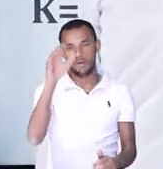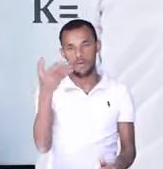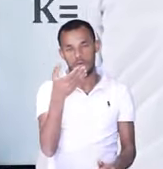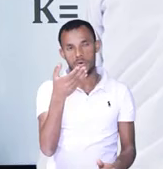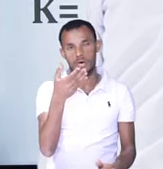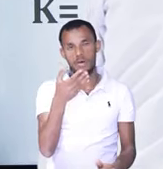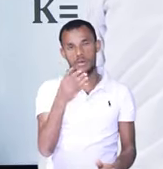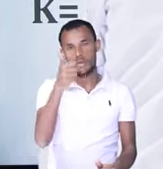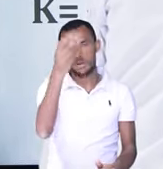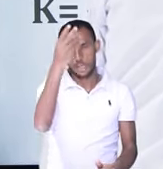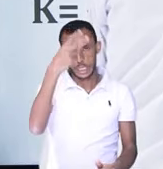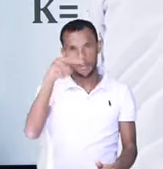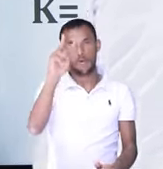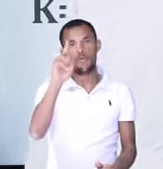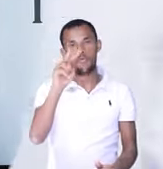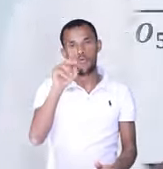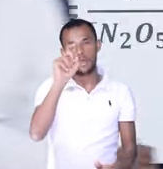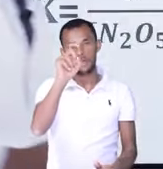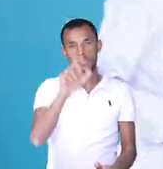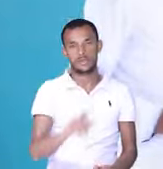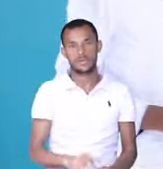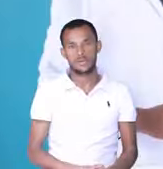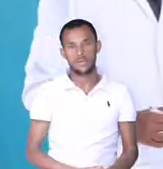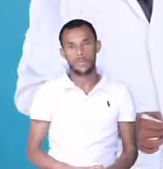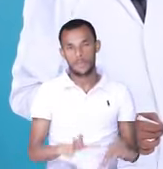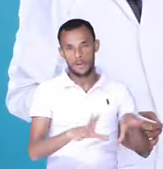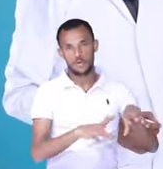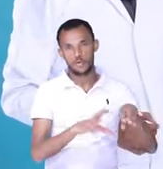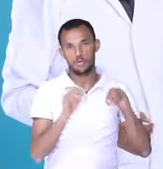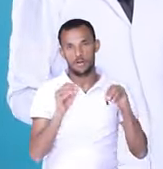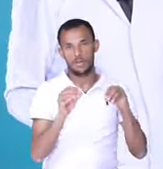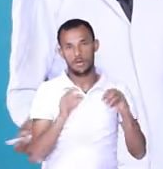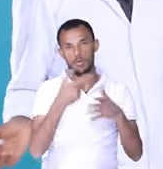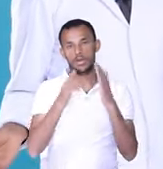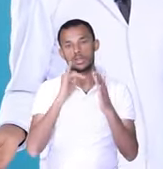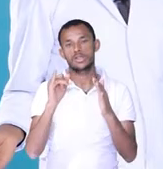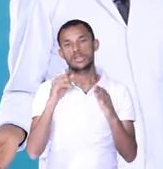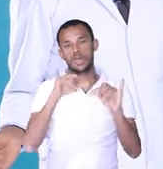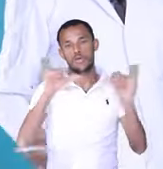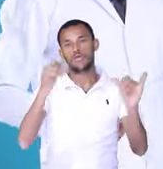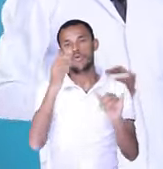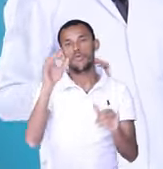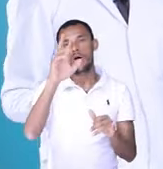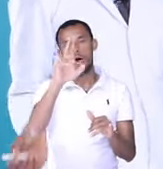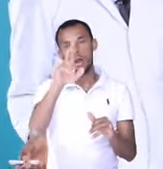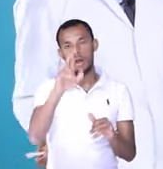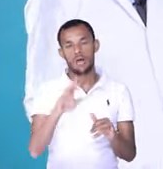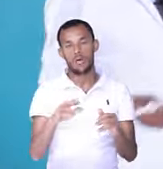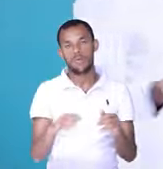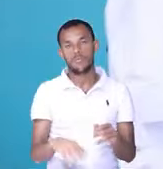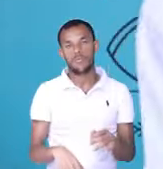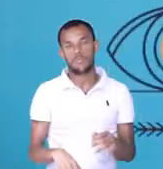over a the power of x. Students, what is the unit of R? What is the unit of